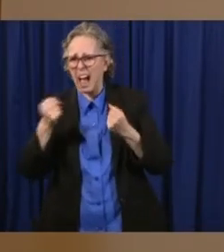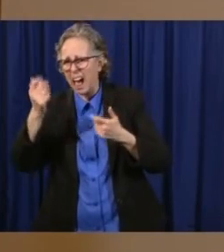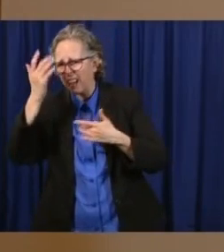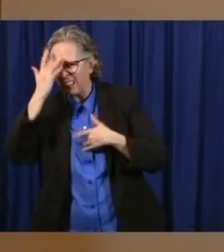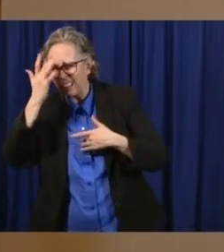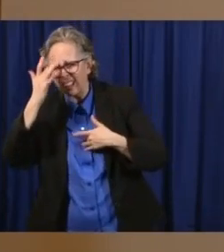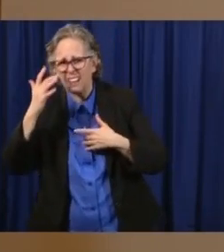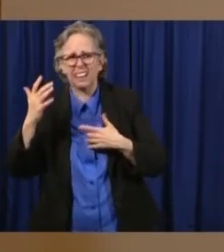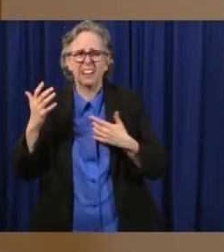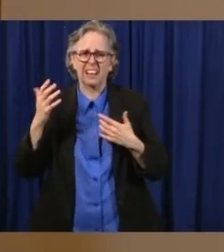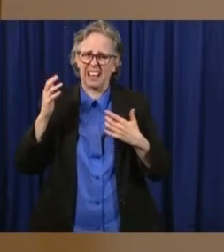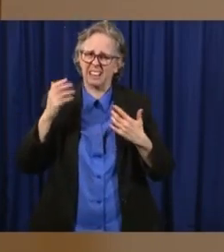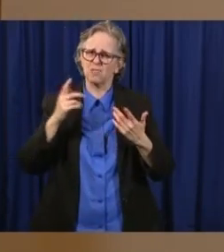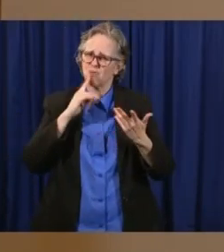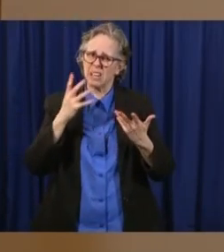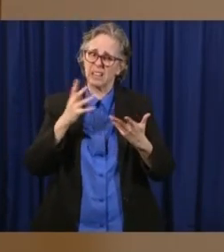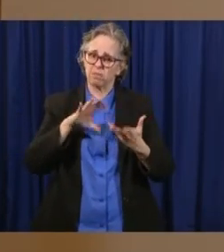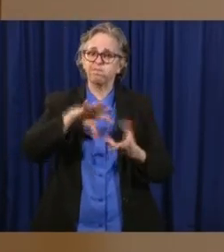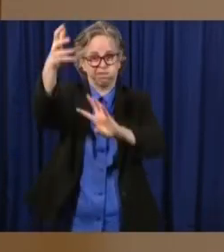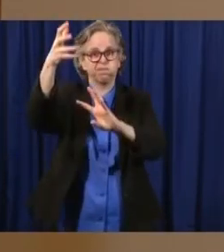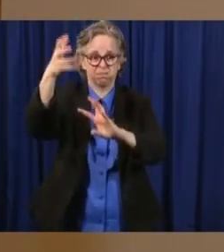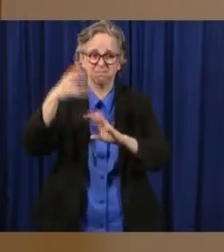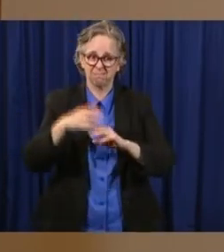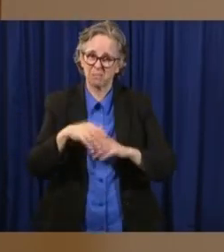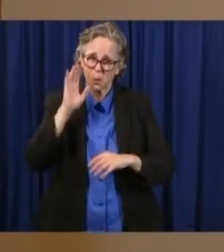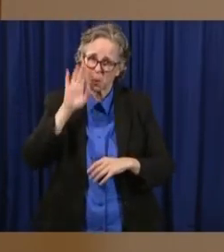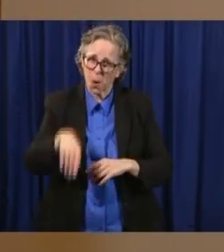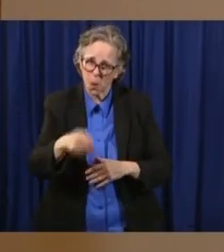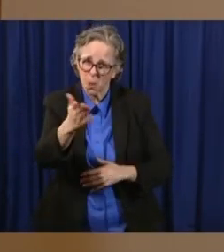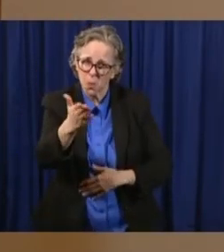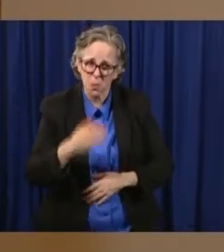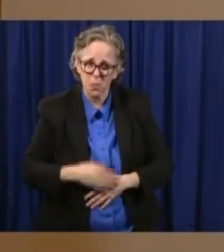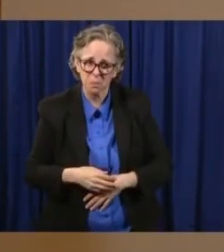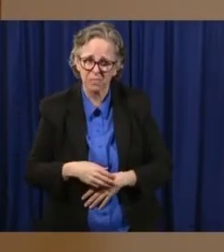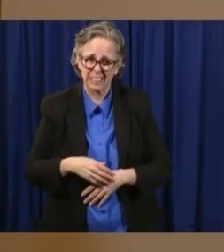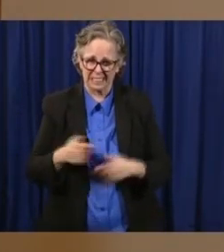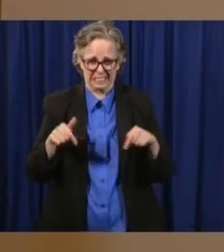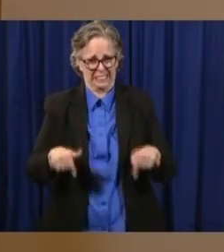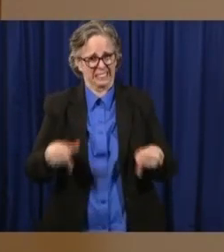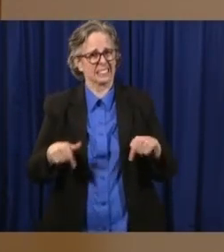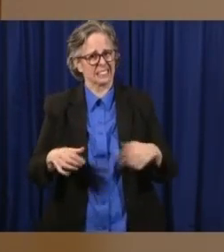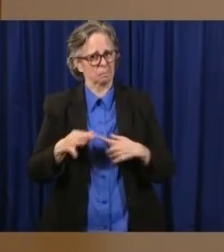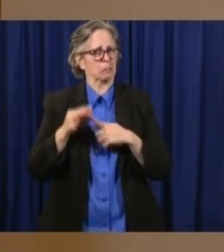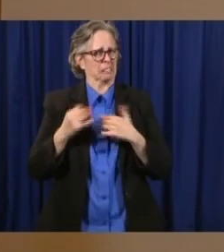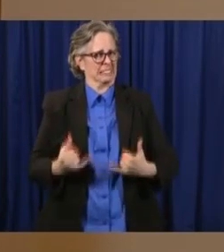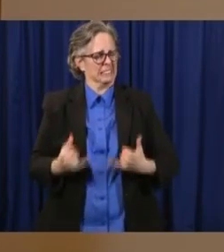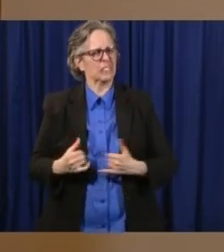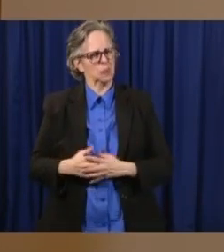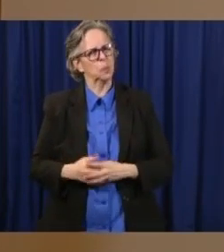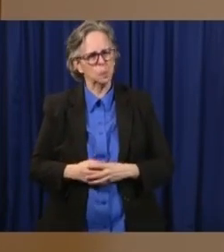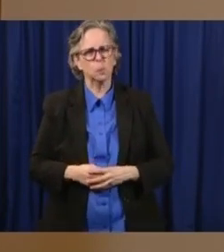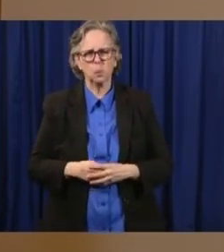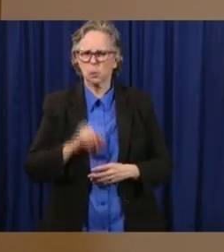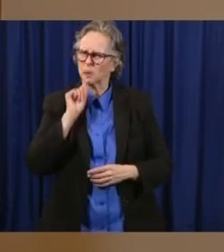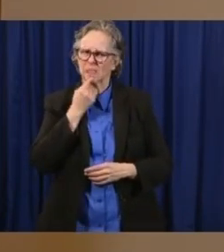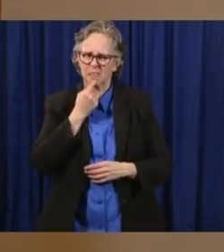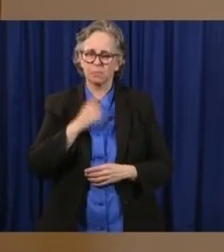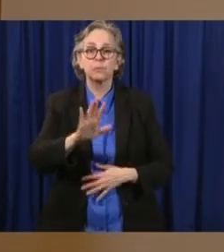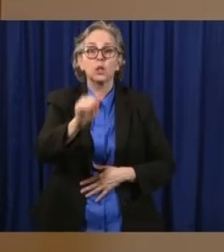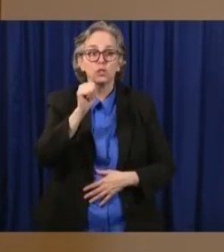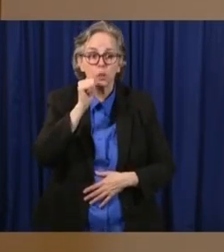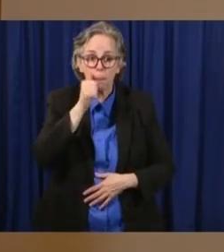further exacerbated at a time like this. I want to say this. I will be tomorrow talking more about the issue of